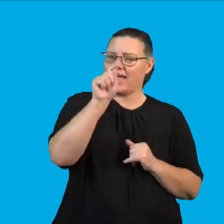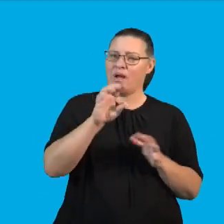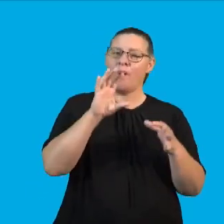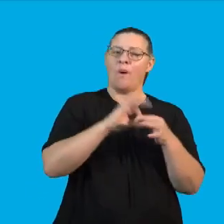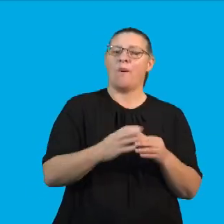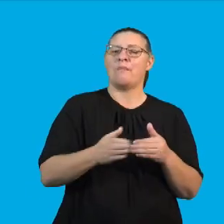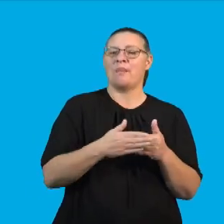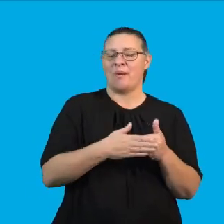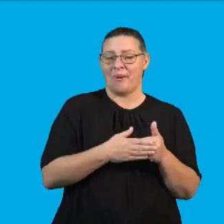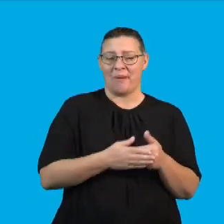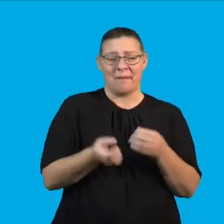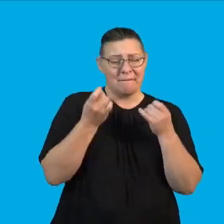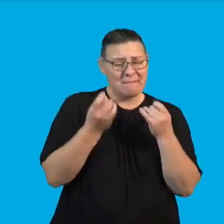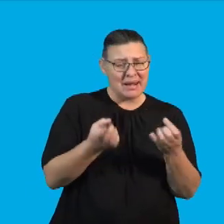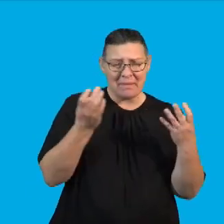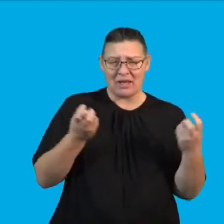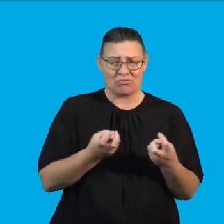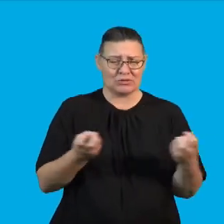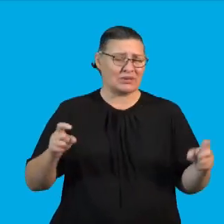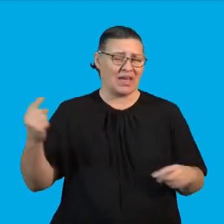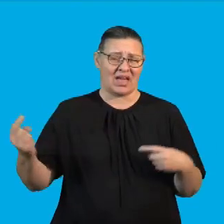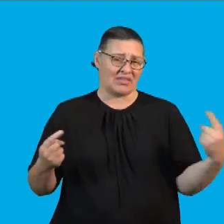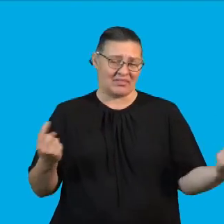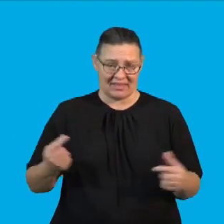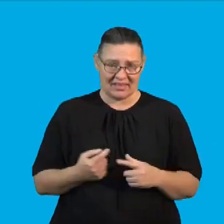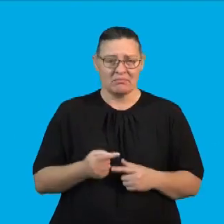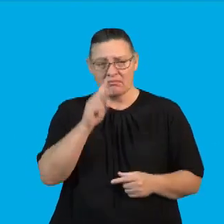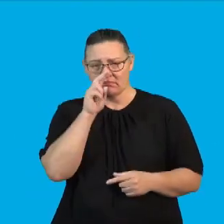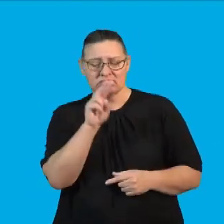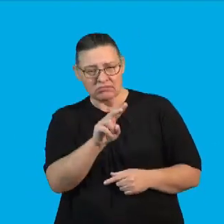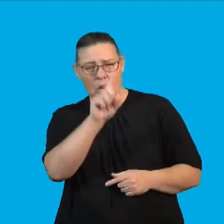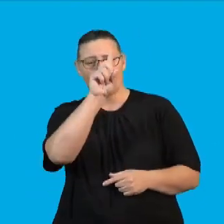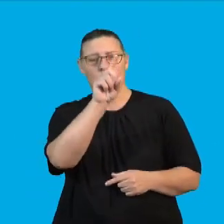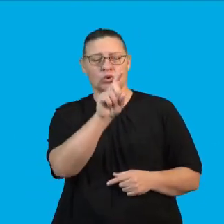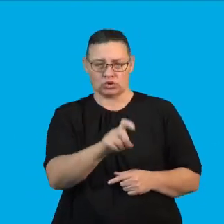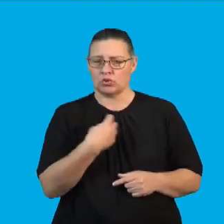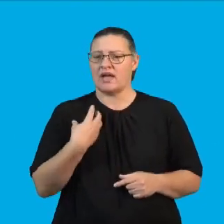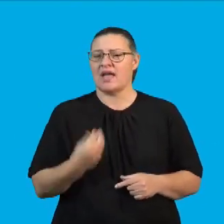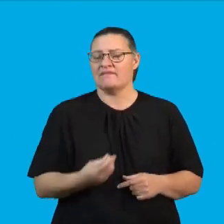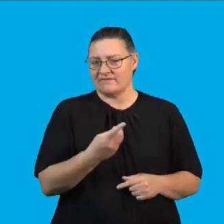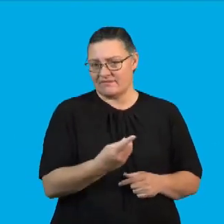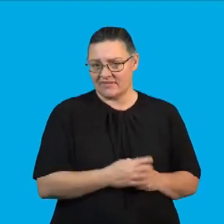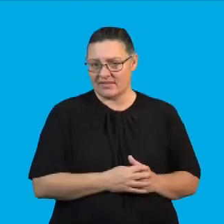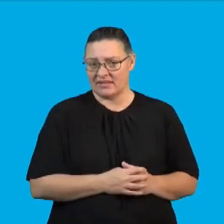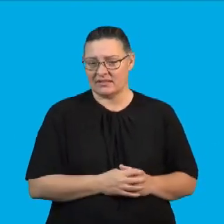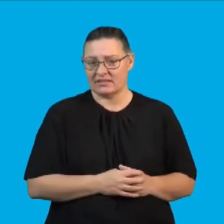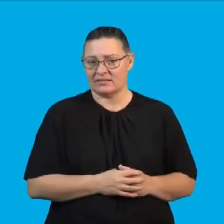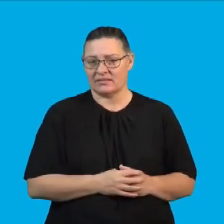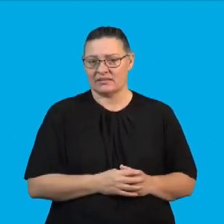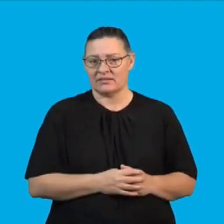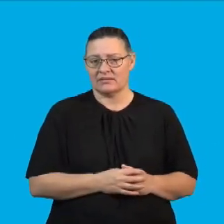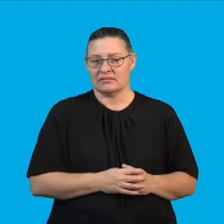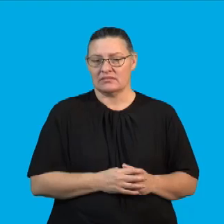try this at home. We have got many other resources, but go and embark on the questions that we have on the